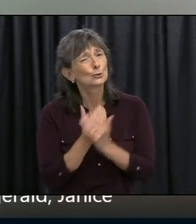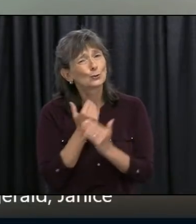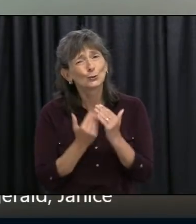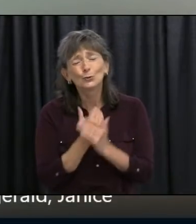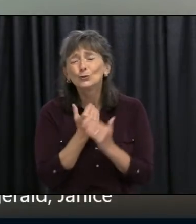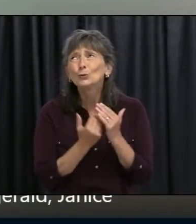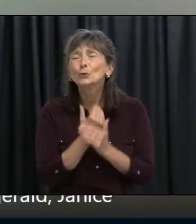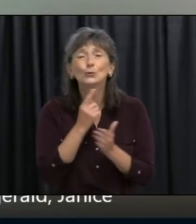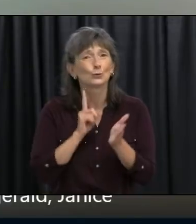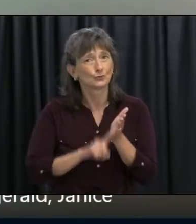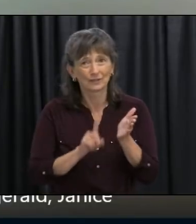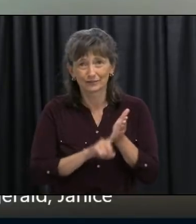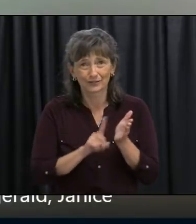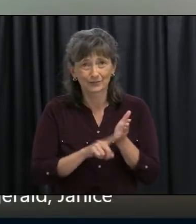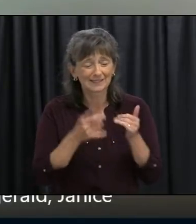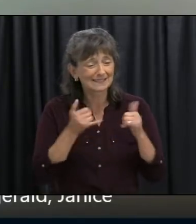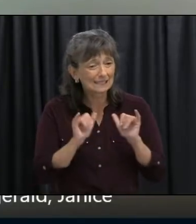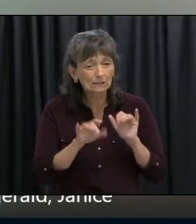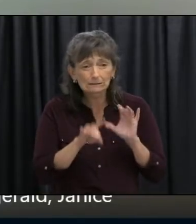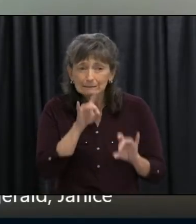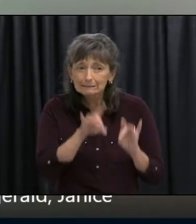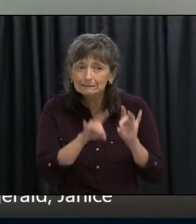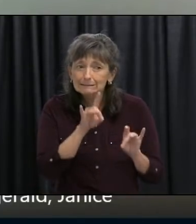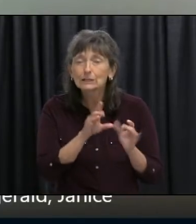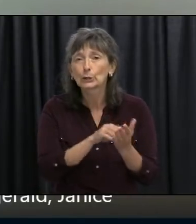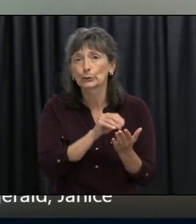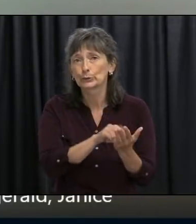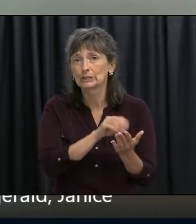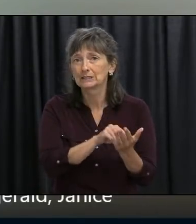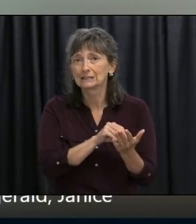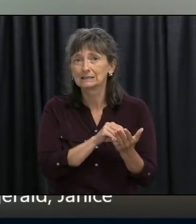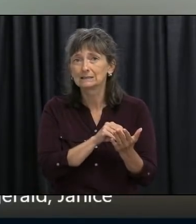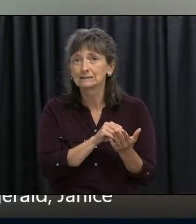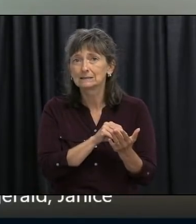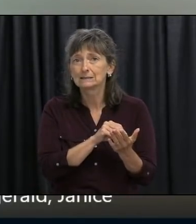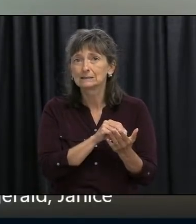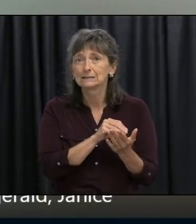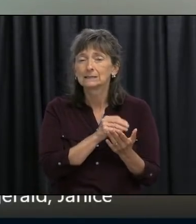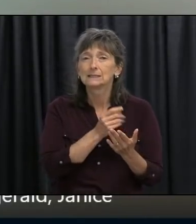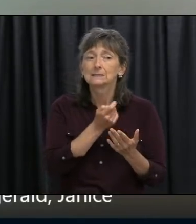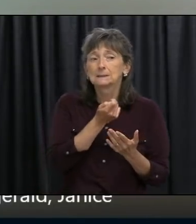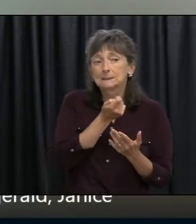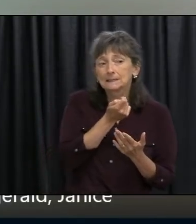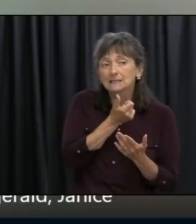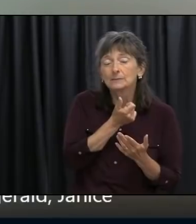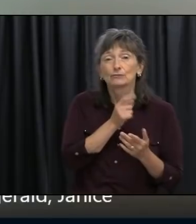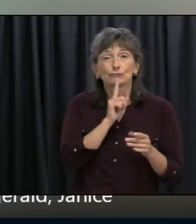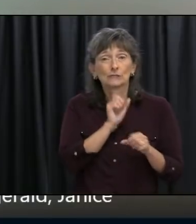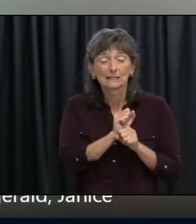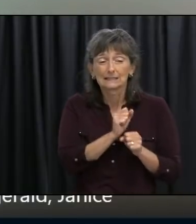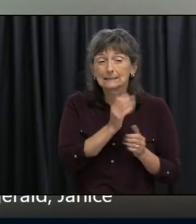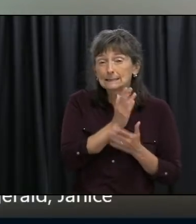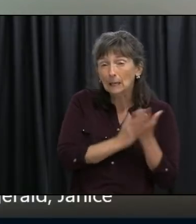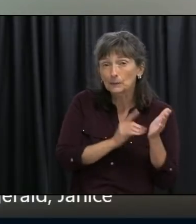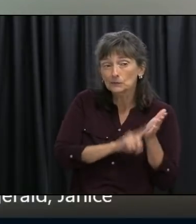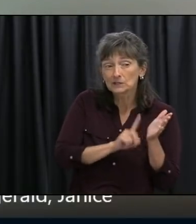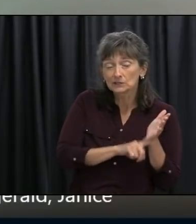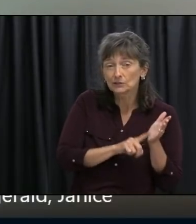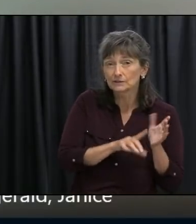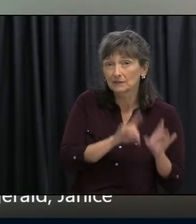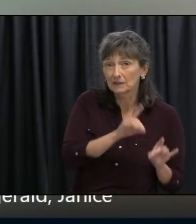and so we are learning as time goes on. There's not a lot of research being done on it. We're taking a precautionary approach when it comes to